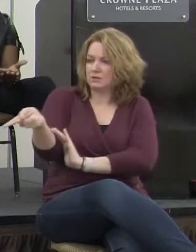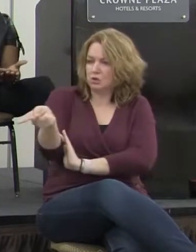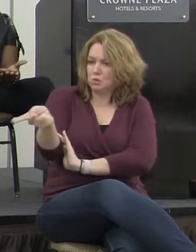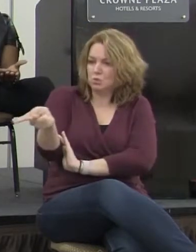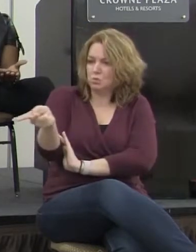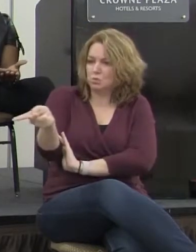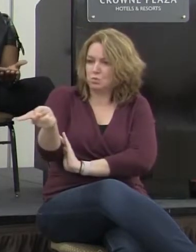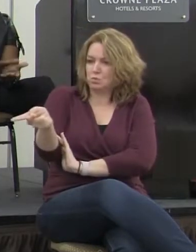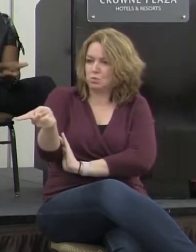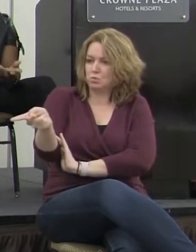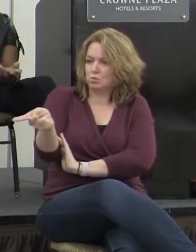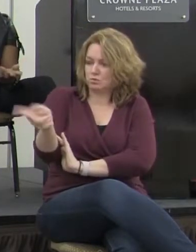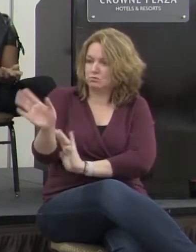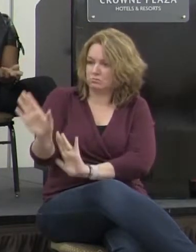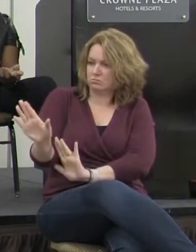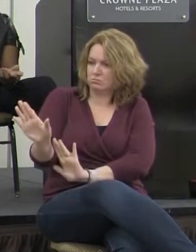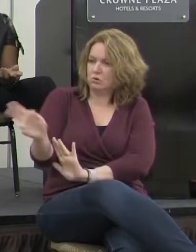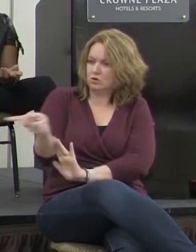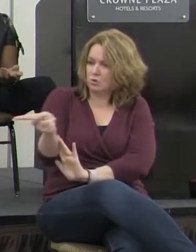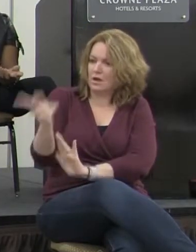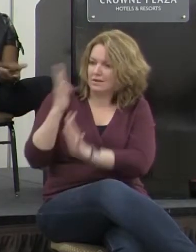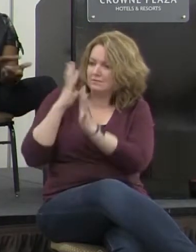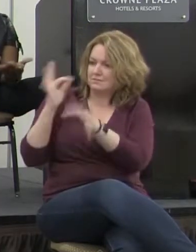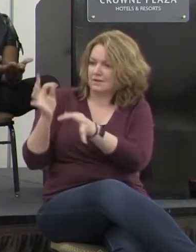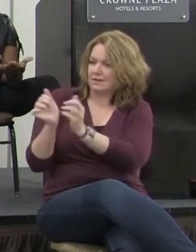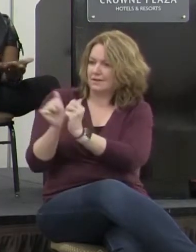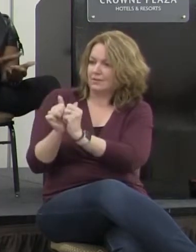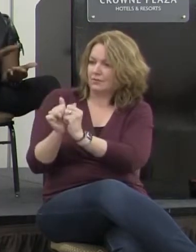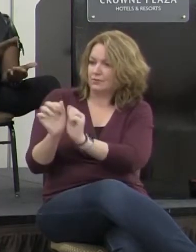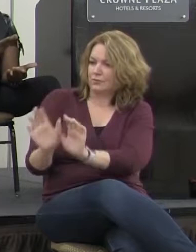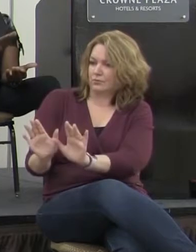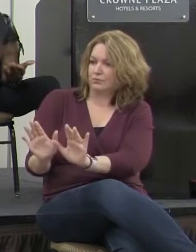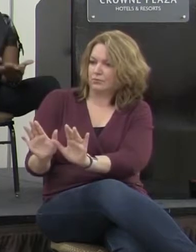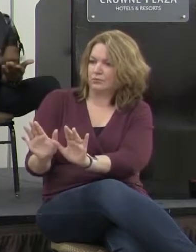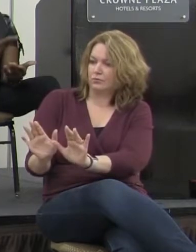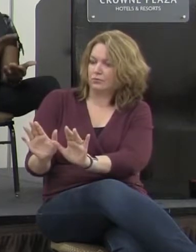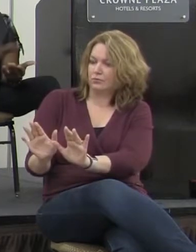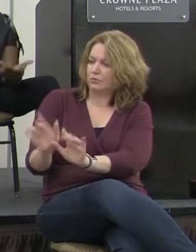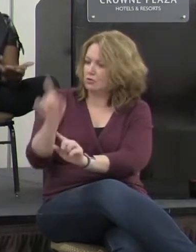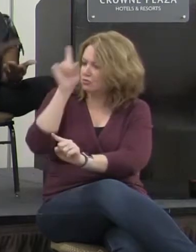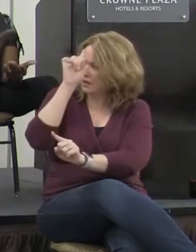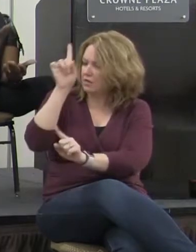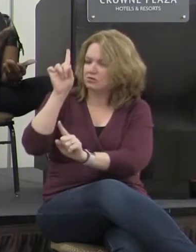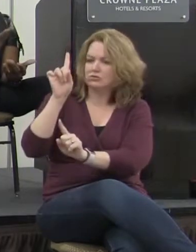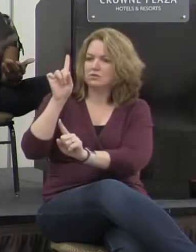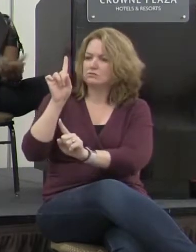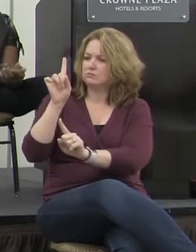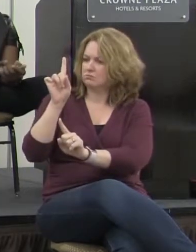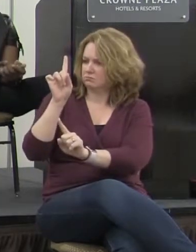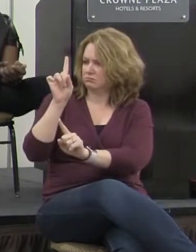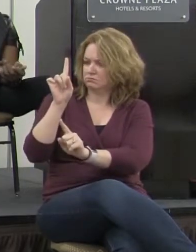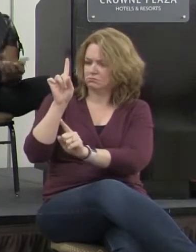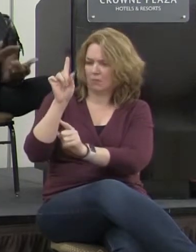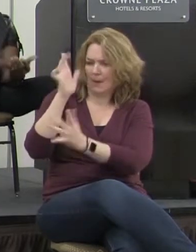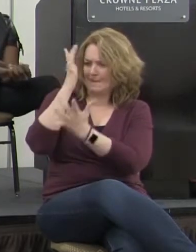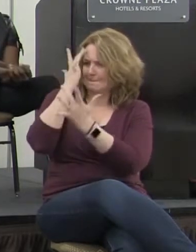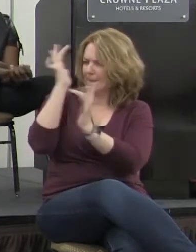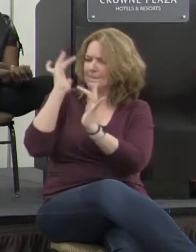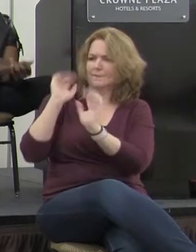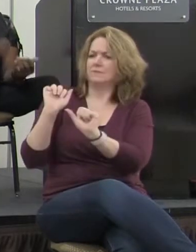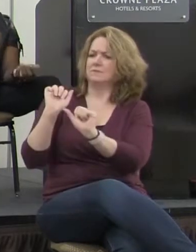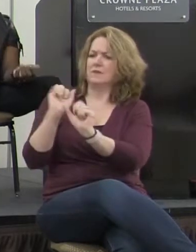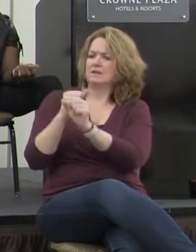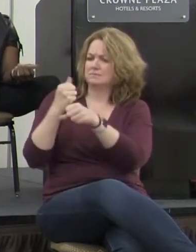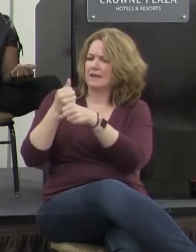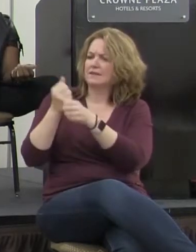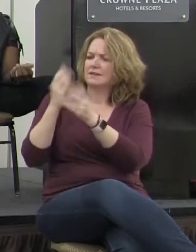you for making those choices, and that you are intelligent and smart enough and brilliant enough to make